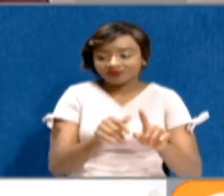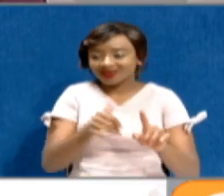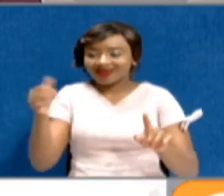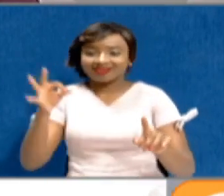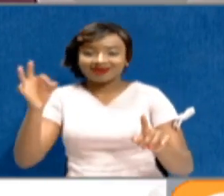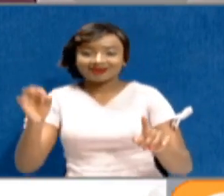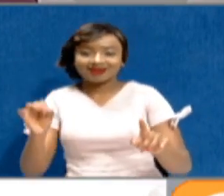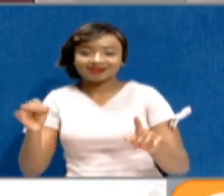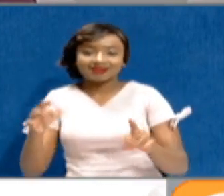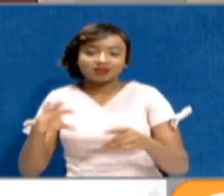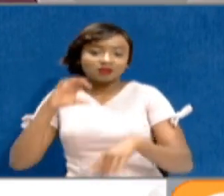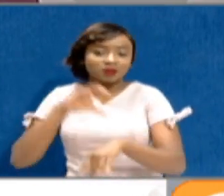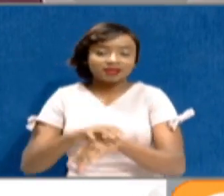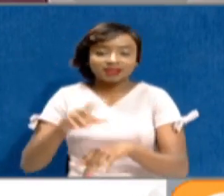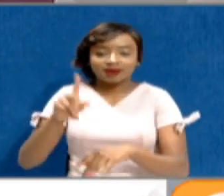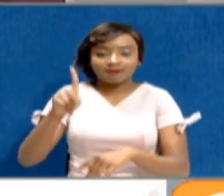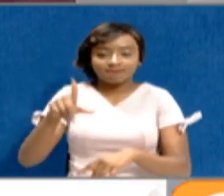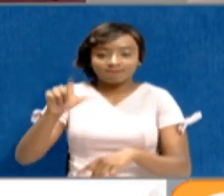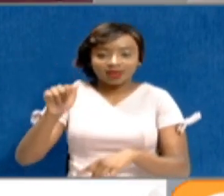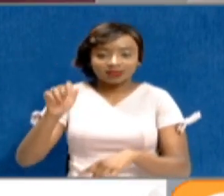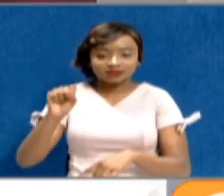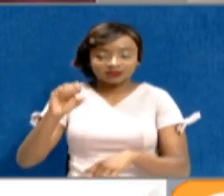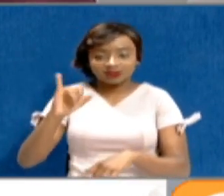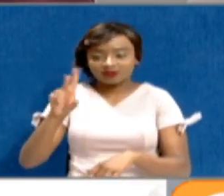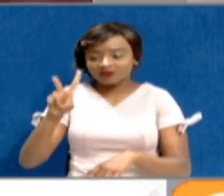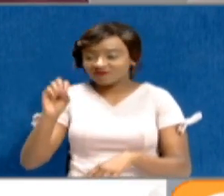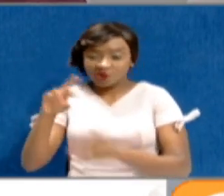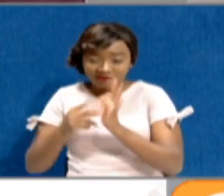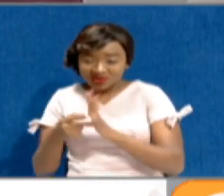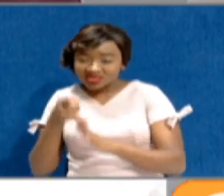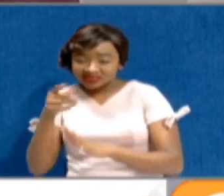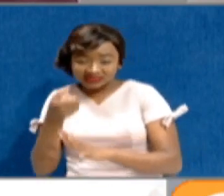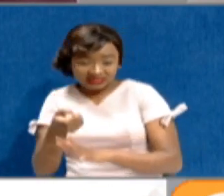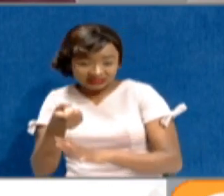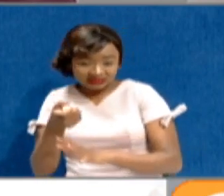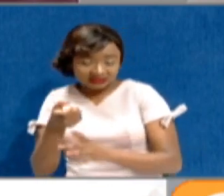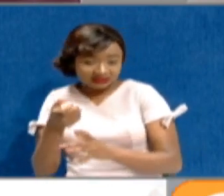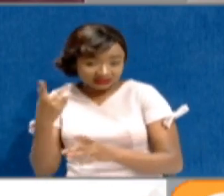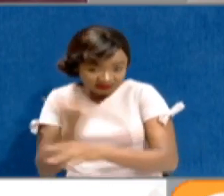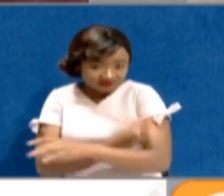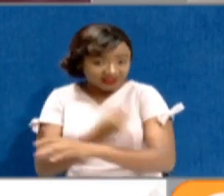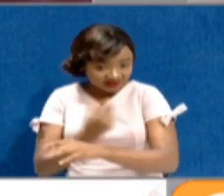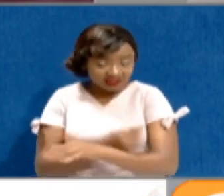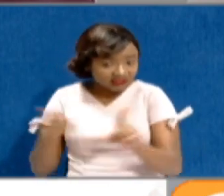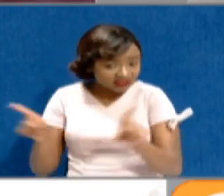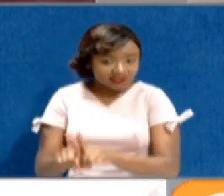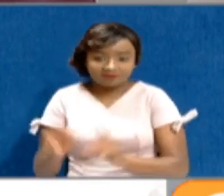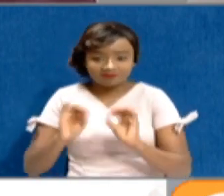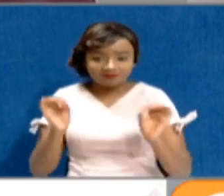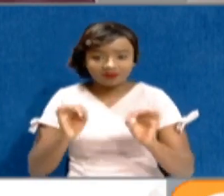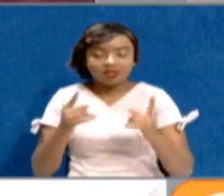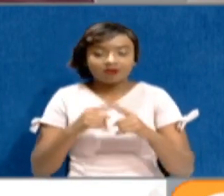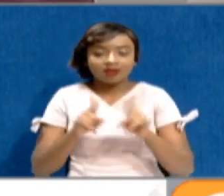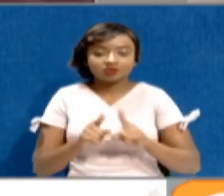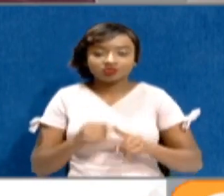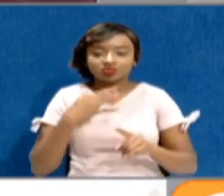other gets a placebo. A placebo is basically not the vaccine, so they could just be injecting saline. And at this point, you want to remove